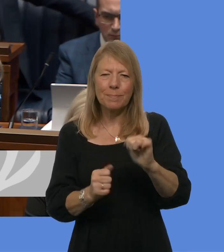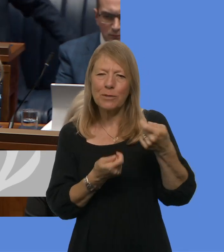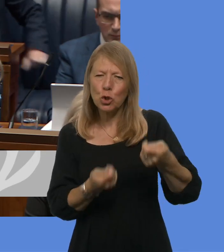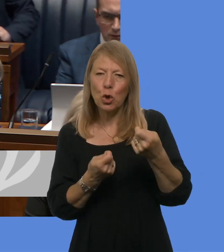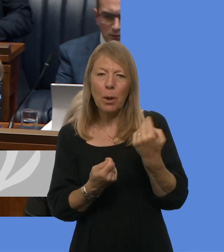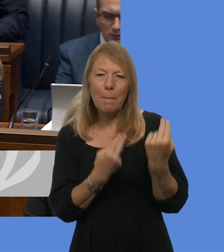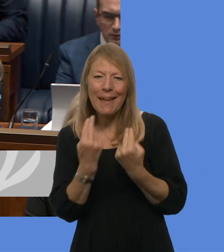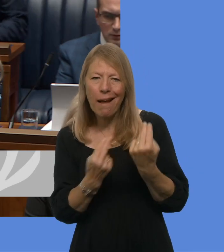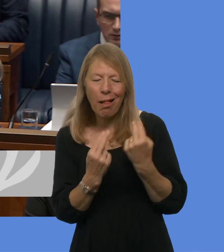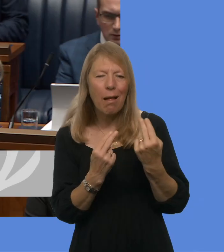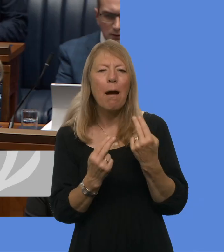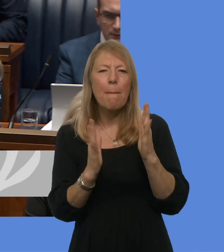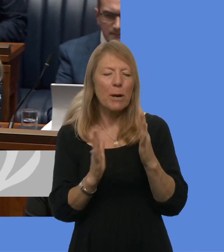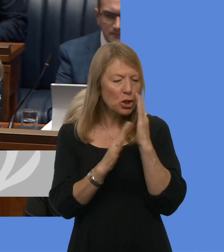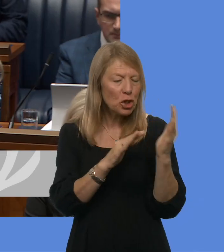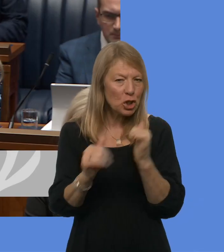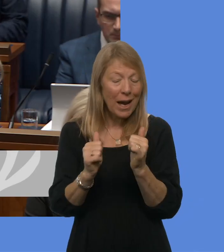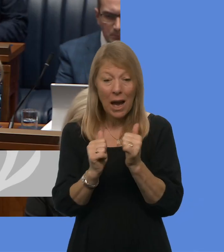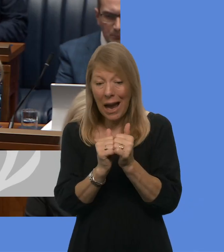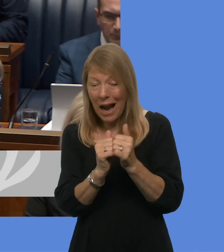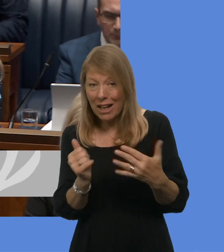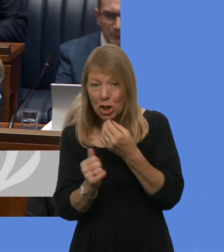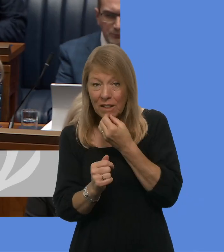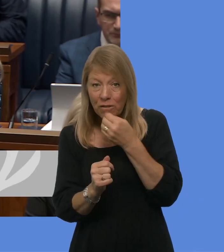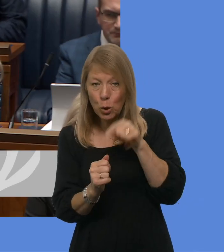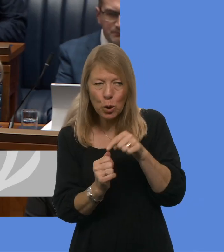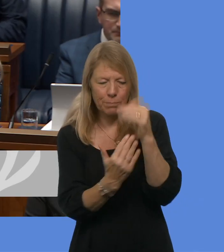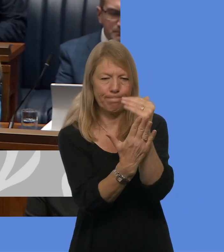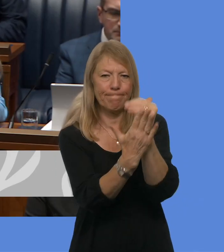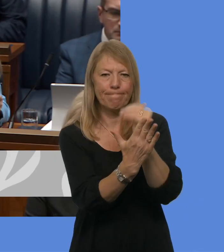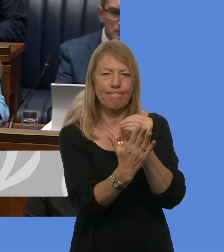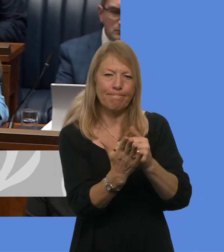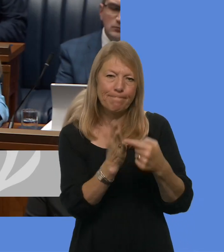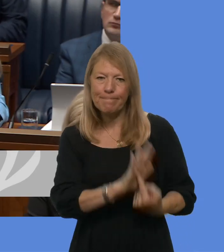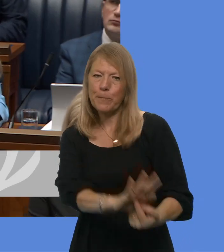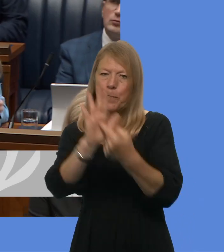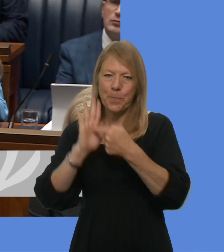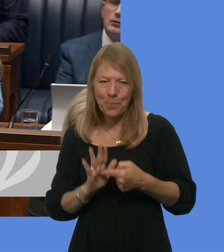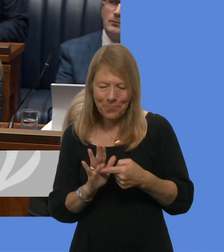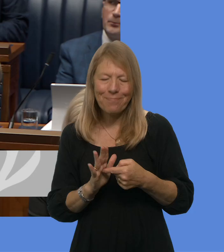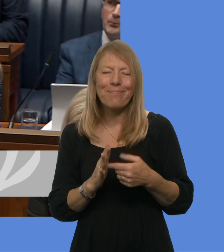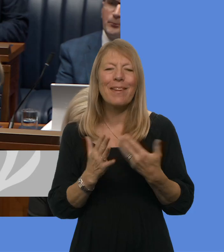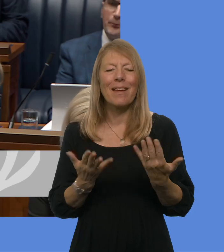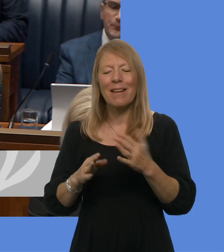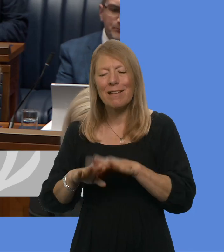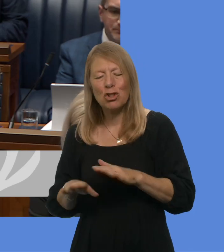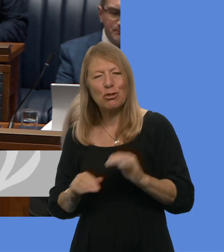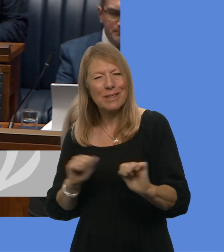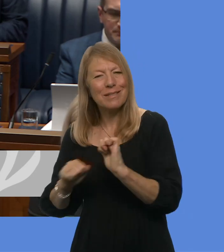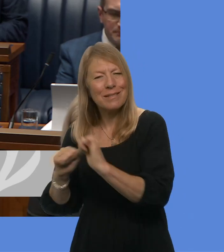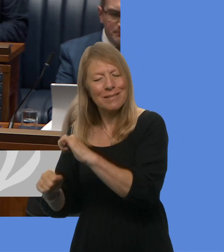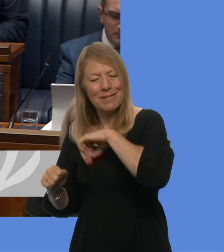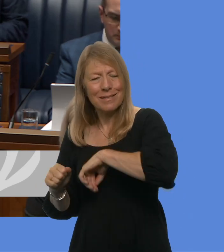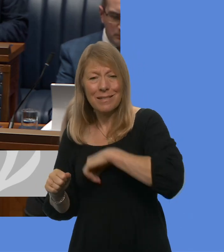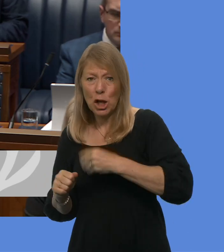content before they're being used. And obviously, when it comes to the various different special dietary needs, it is something that I know